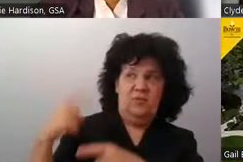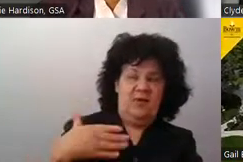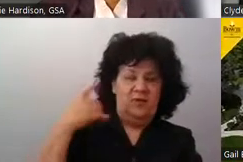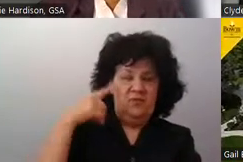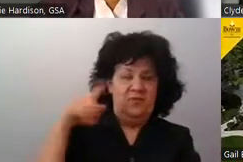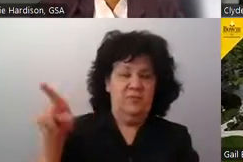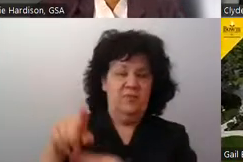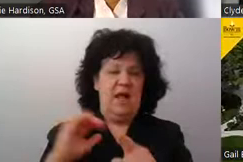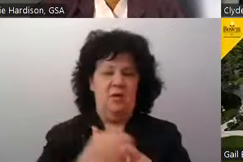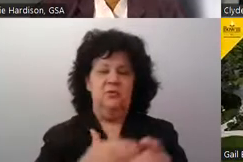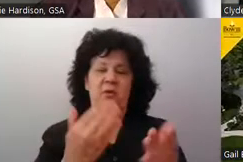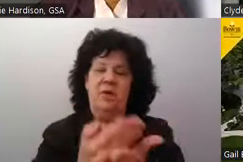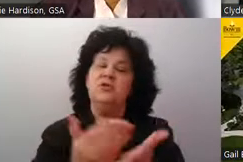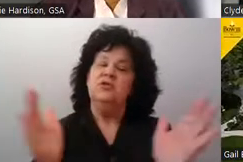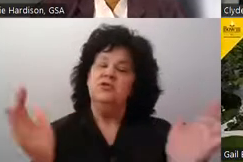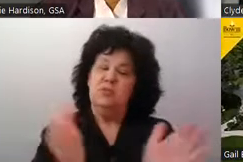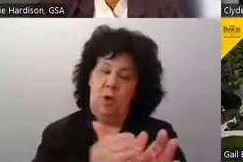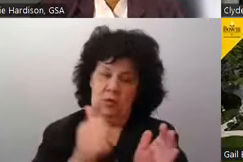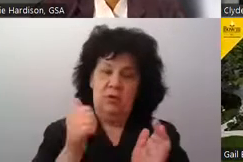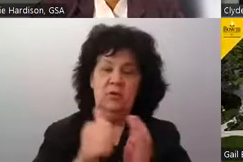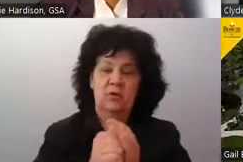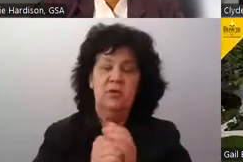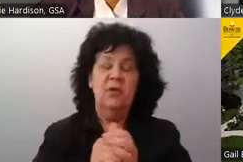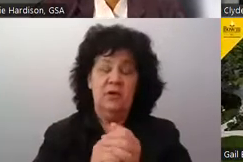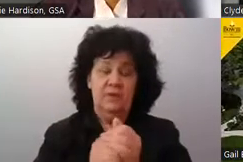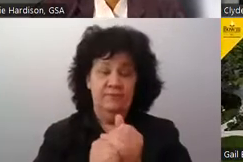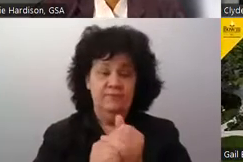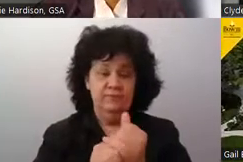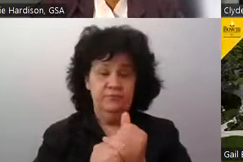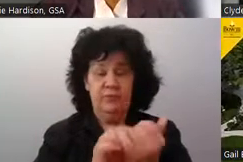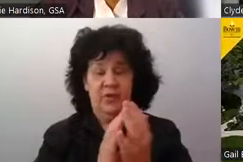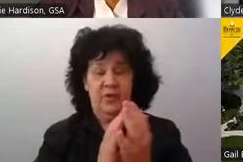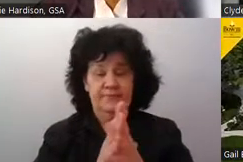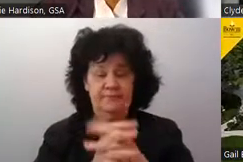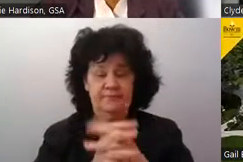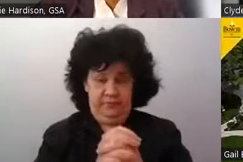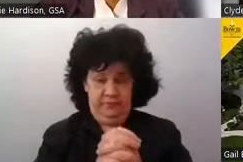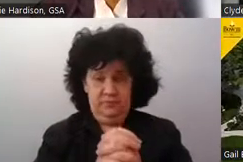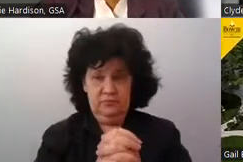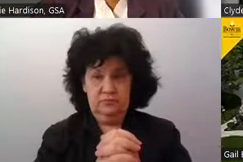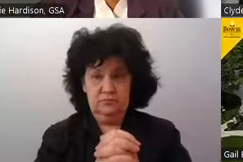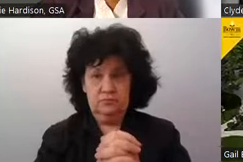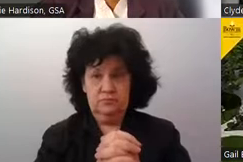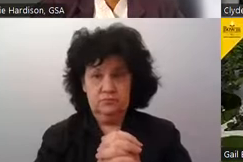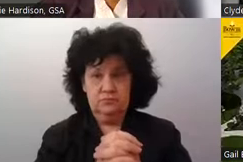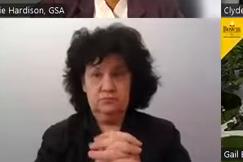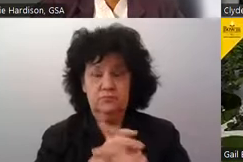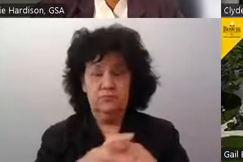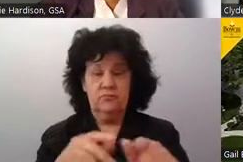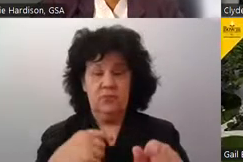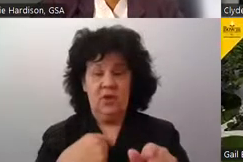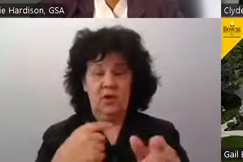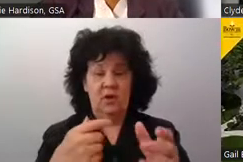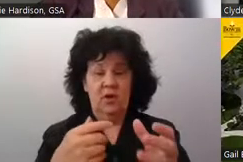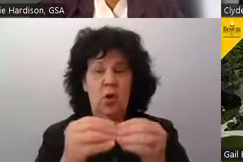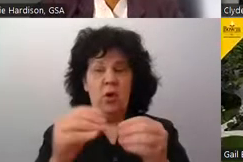FAI so far, because we, you know, we really do have support for looking at other ways of increasing our funding. More to come on that,